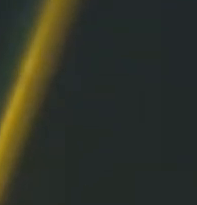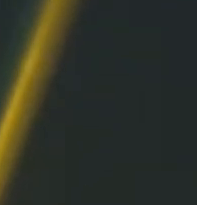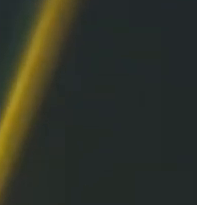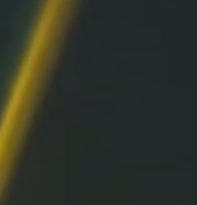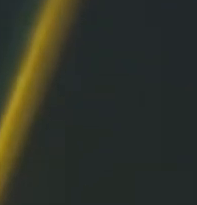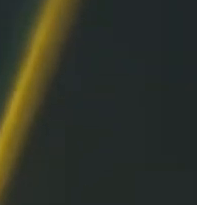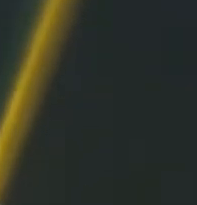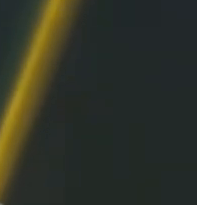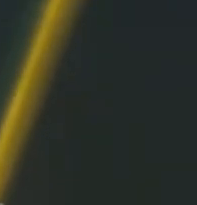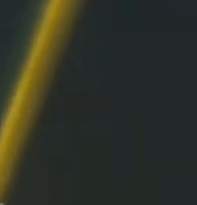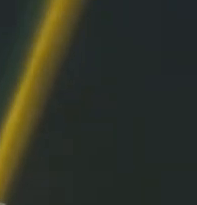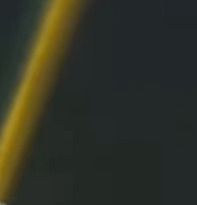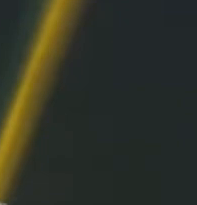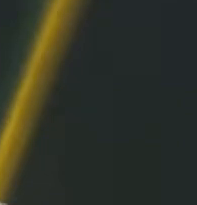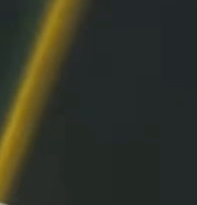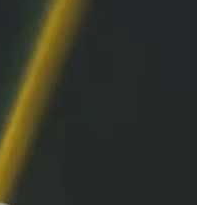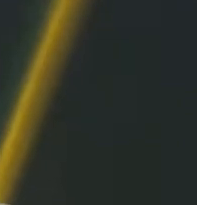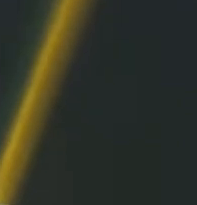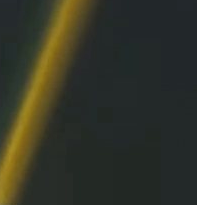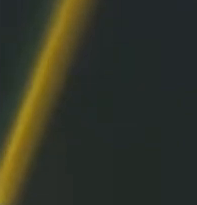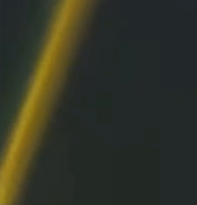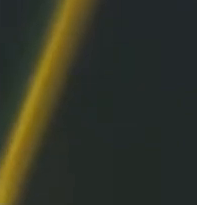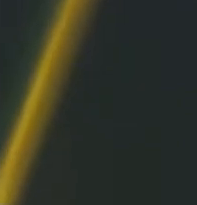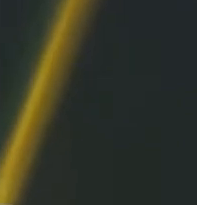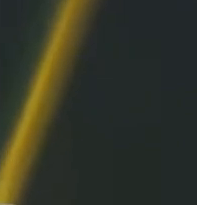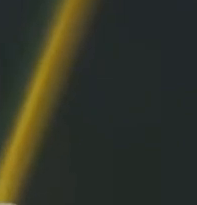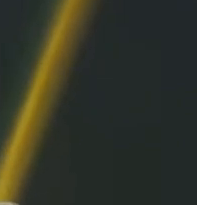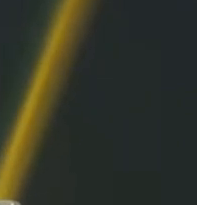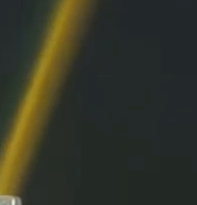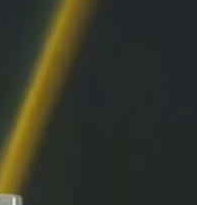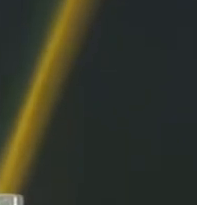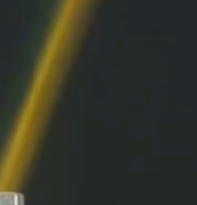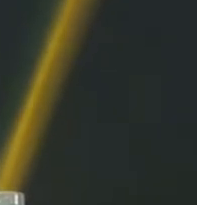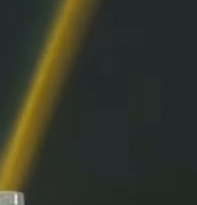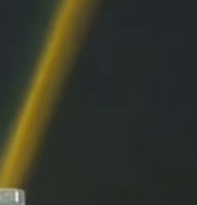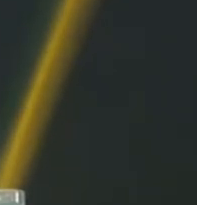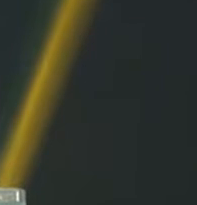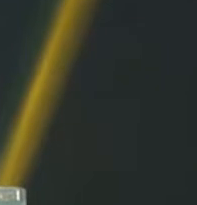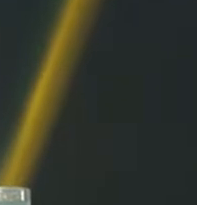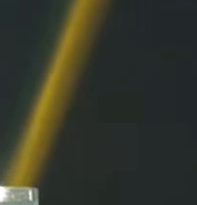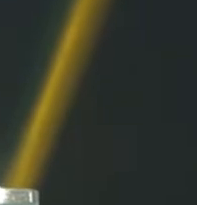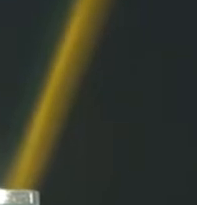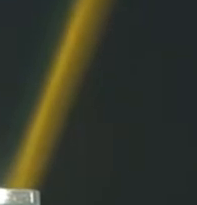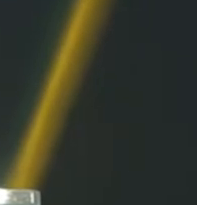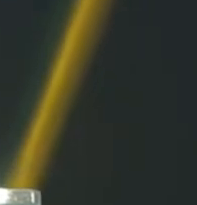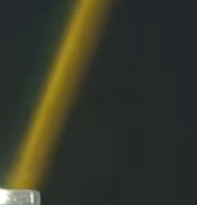never asked for favor like this. And he said he'll be here tonight.